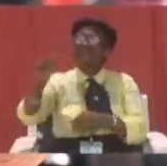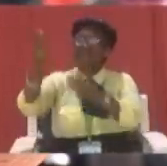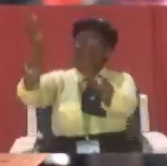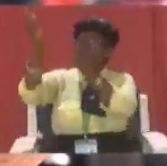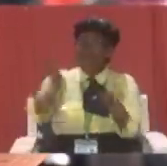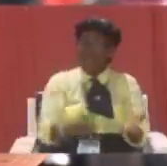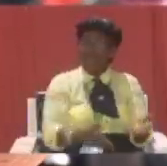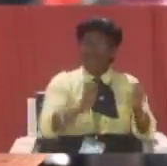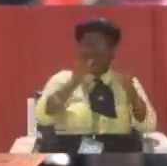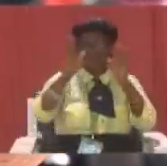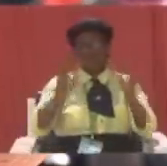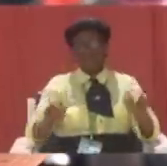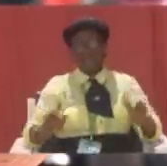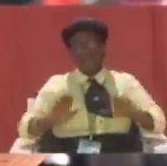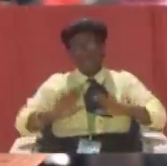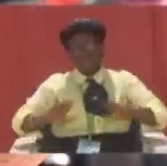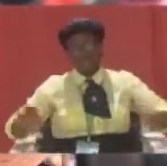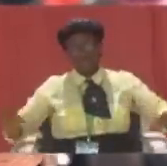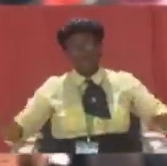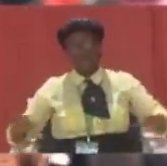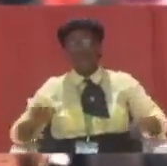Children is evidence.